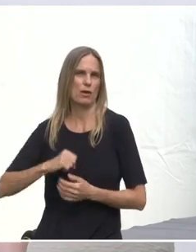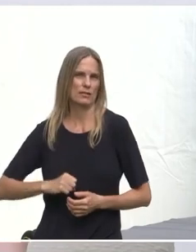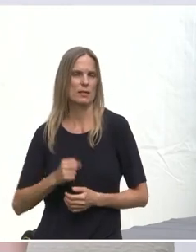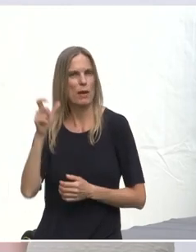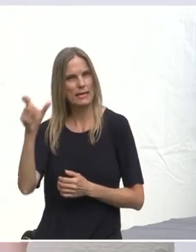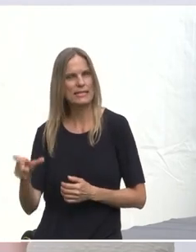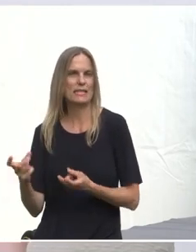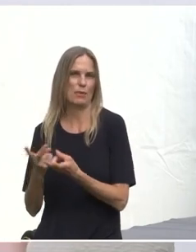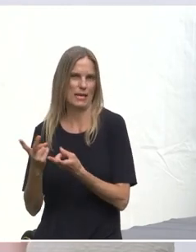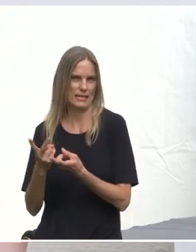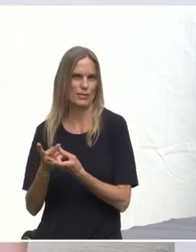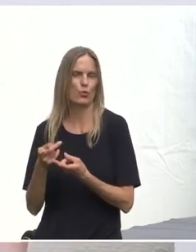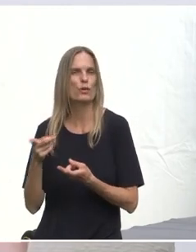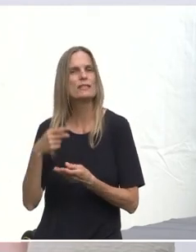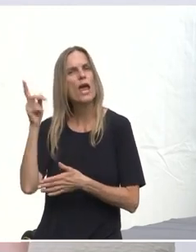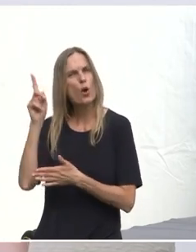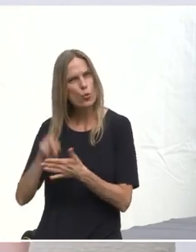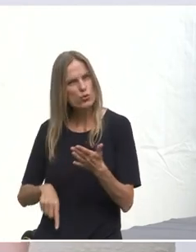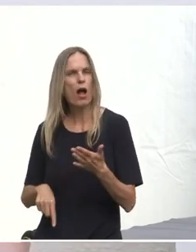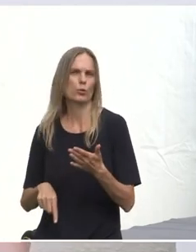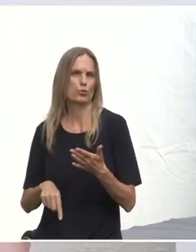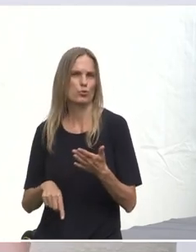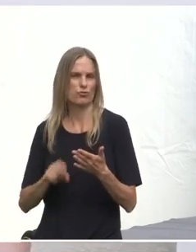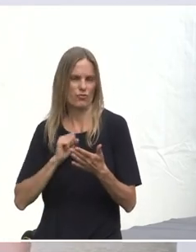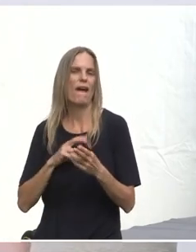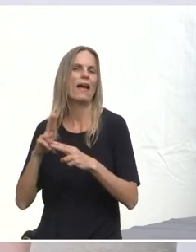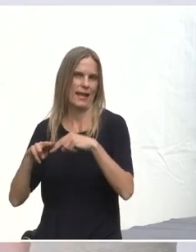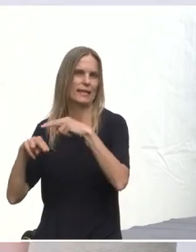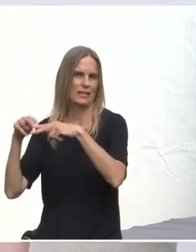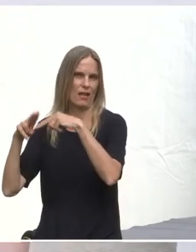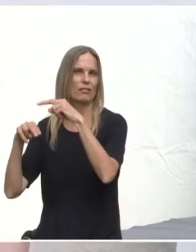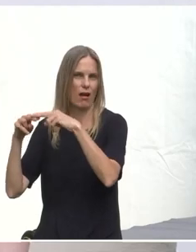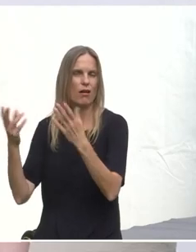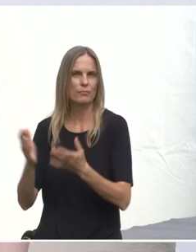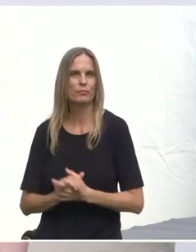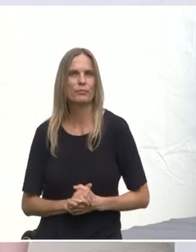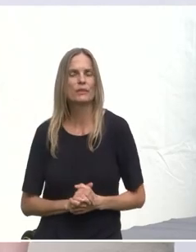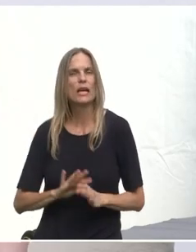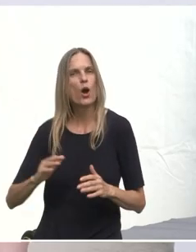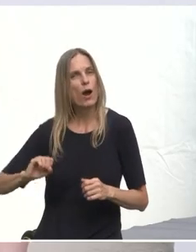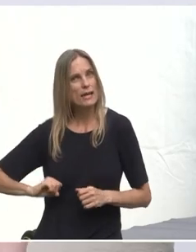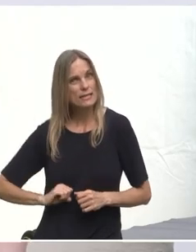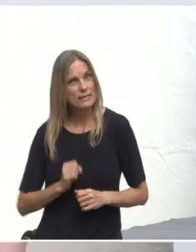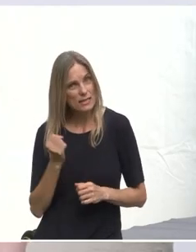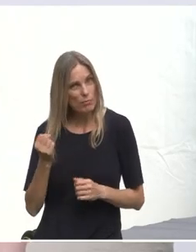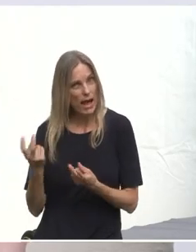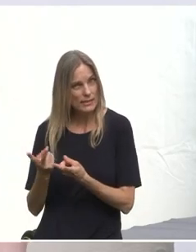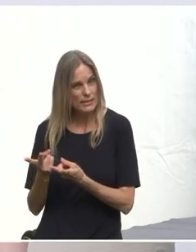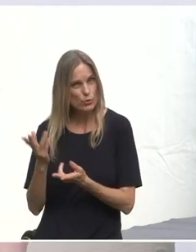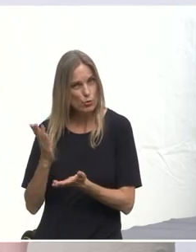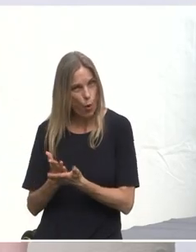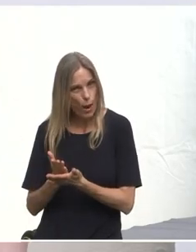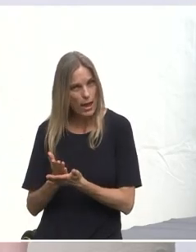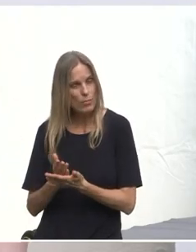That trust actually takes quite a bit of build-up. So when a friend shares, having that respect to